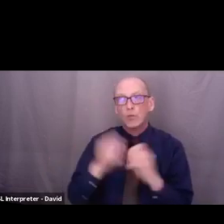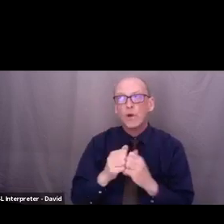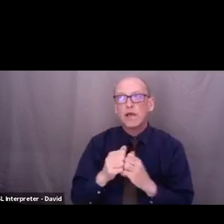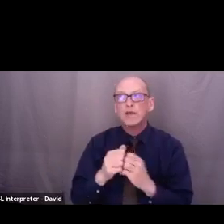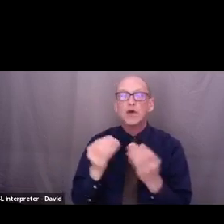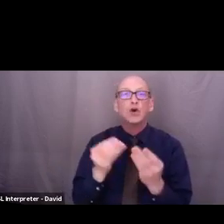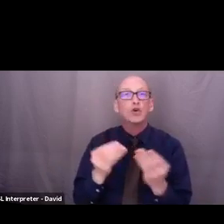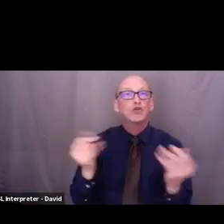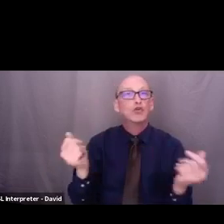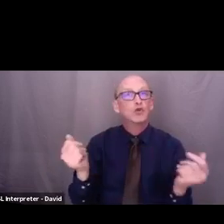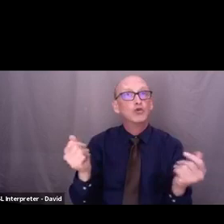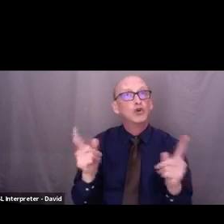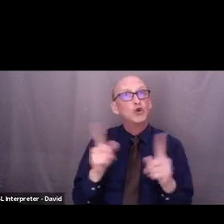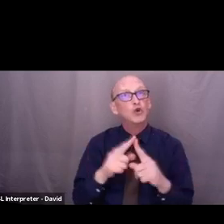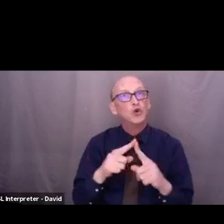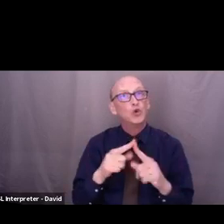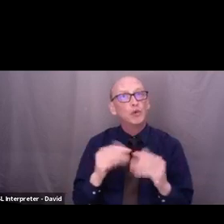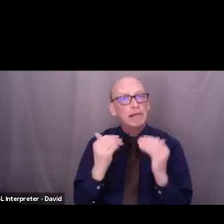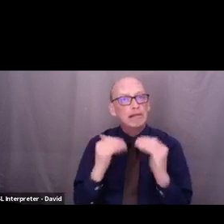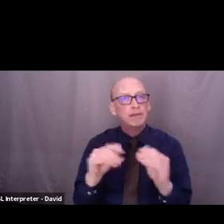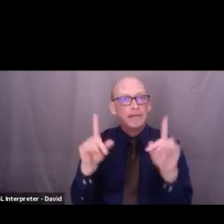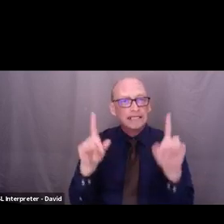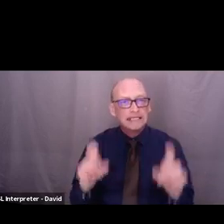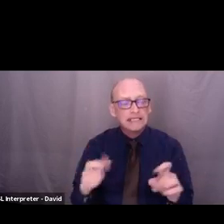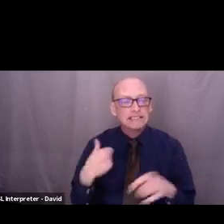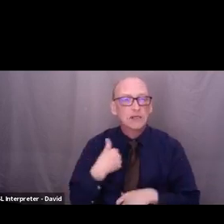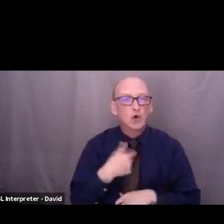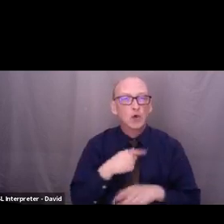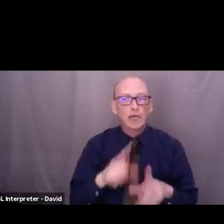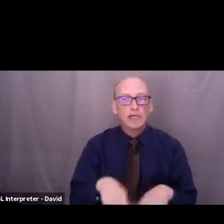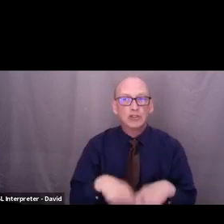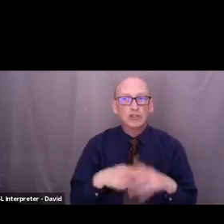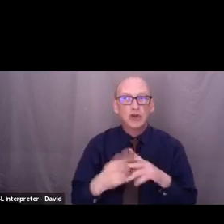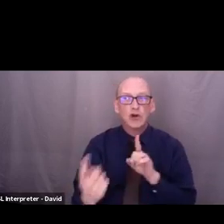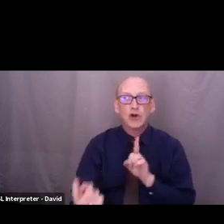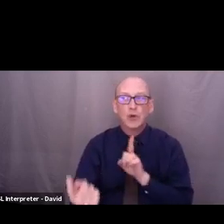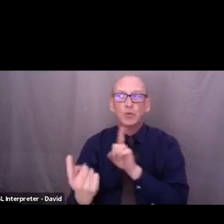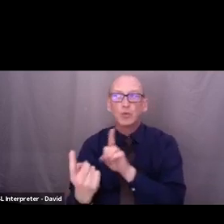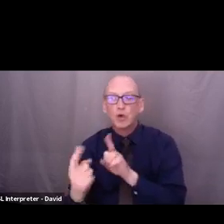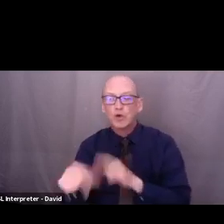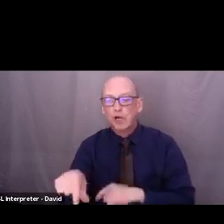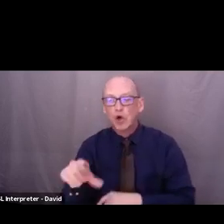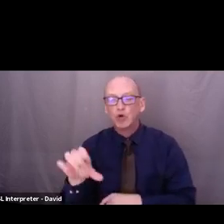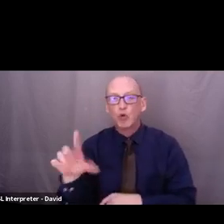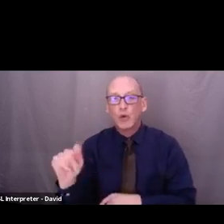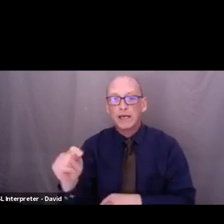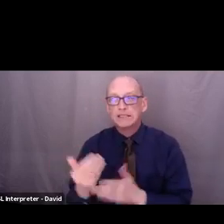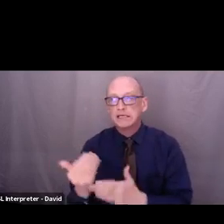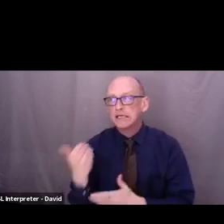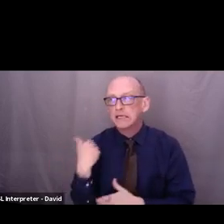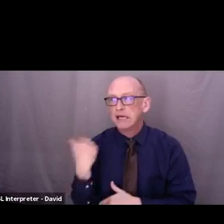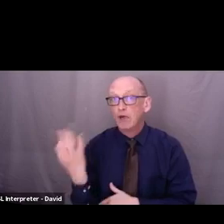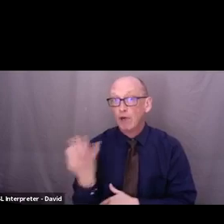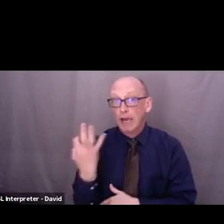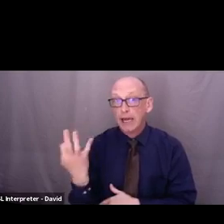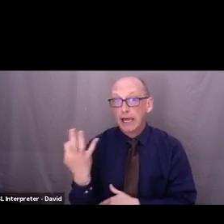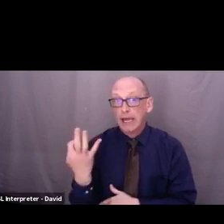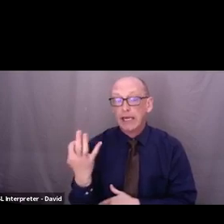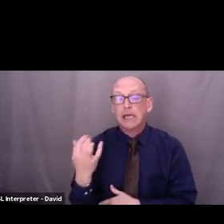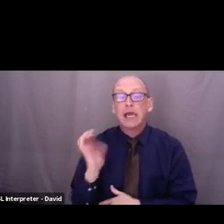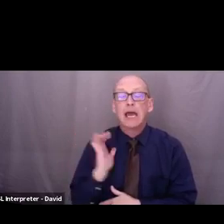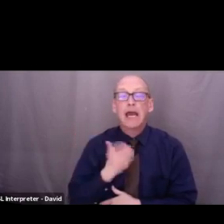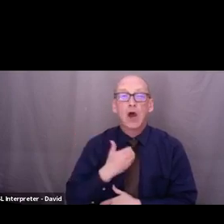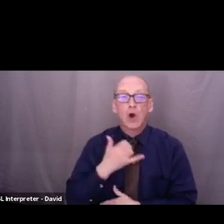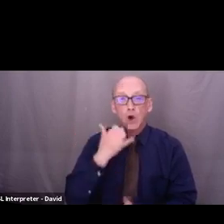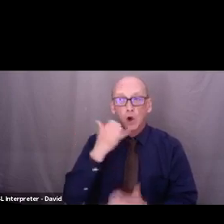community. And we started actually approaching Quest Friday, and I got to tell you, the phone calls and the